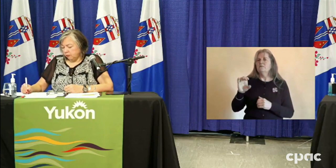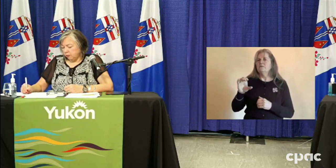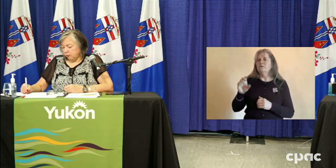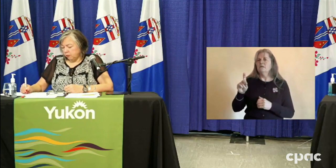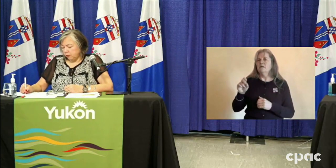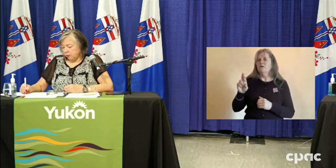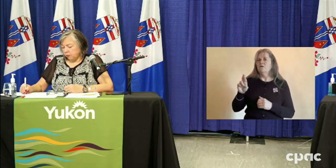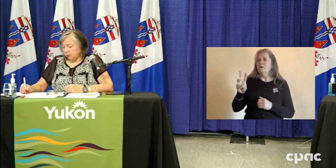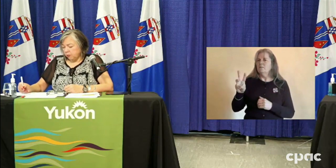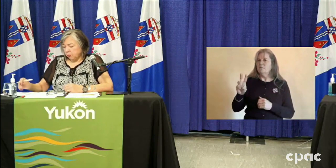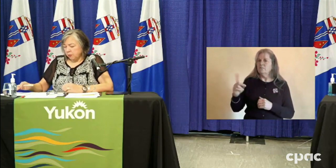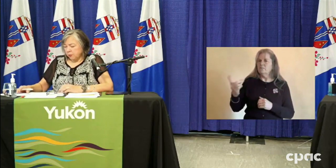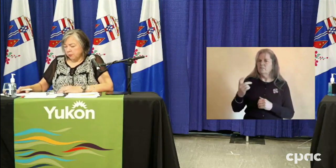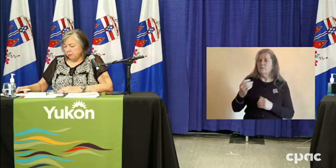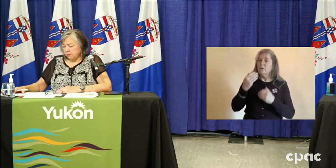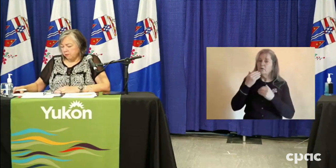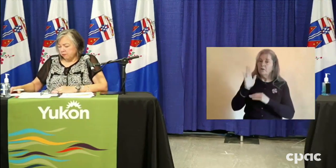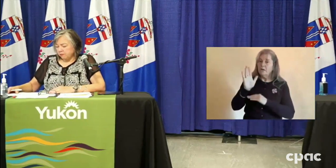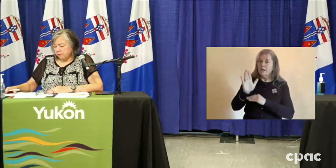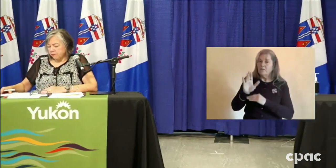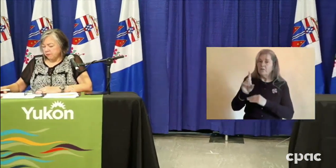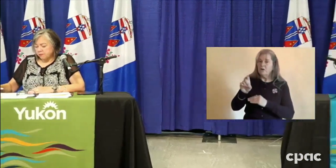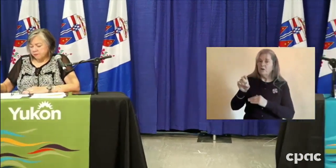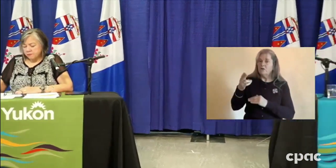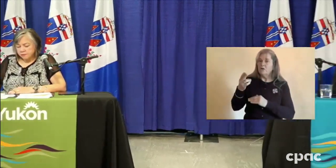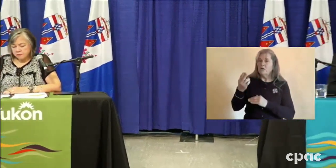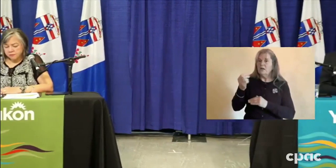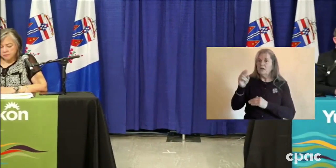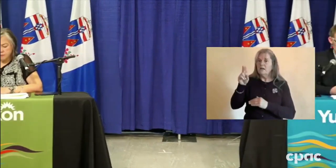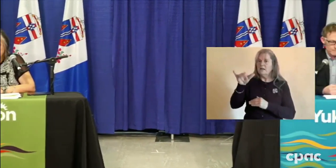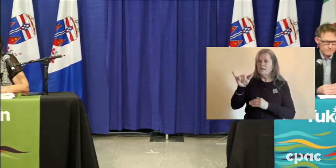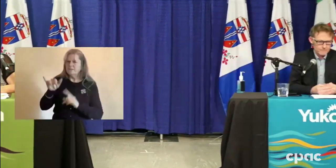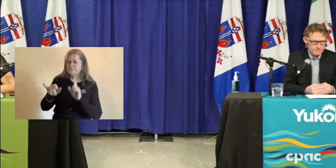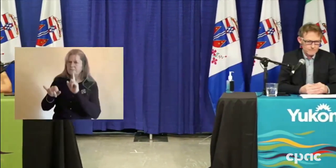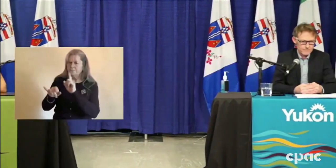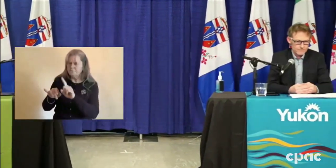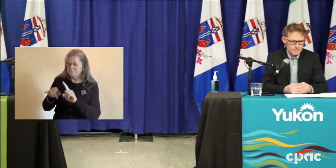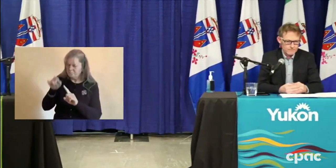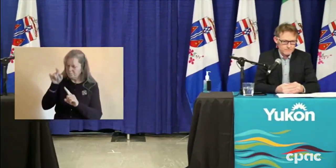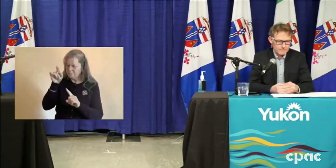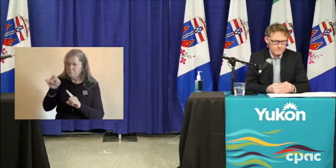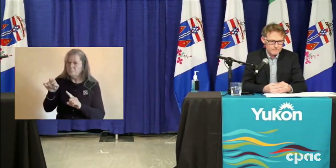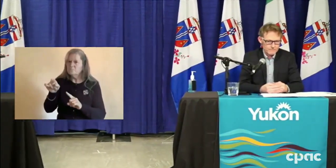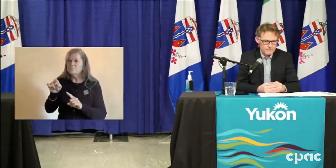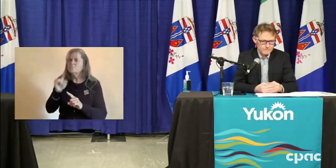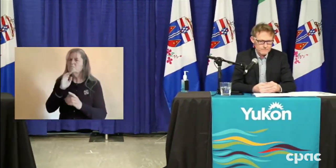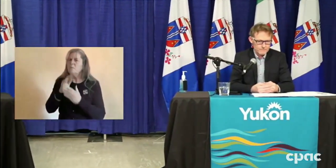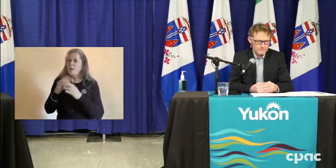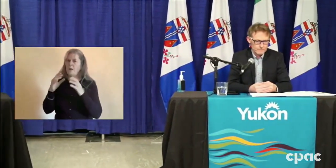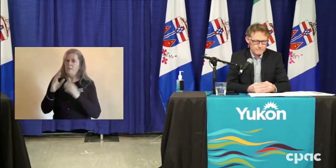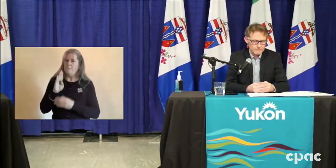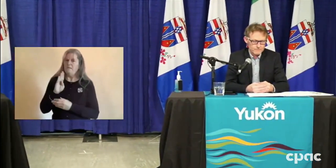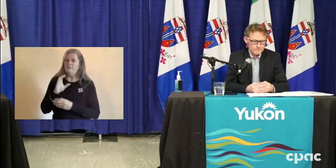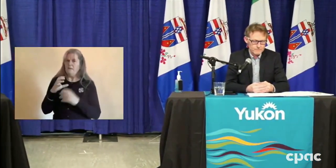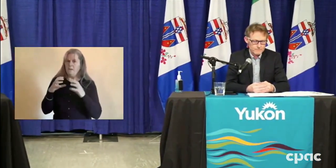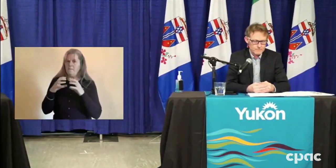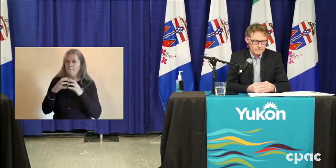Good afternoon Dr. Hanley. Just wanted to you mentioned about the B.C. bubble today and people